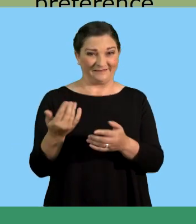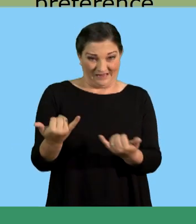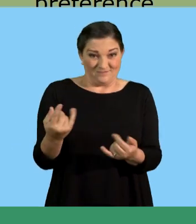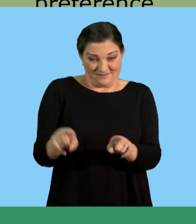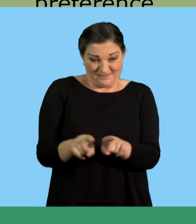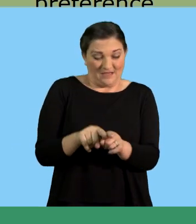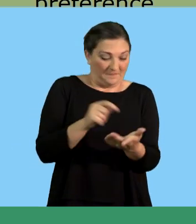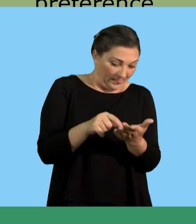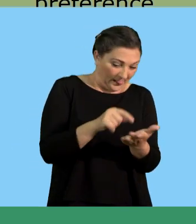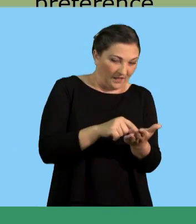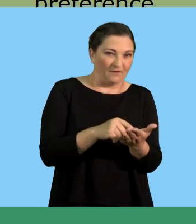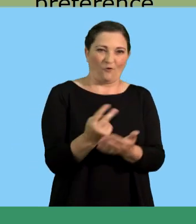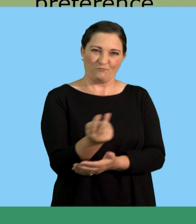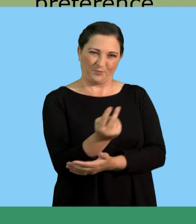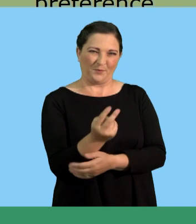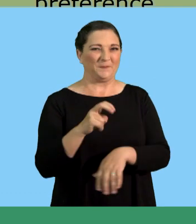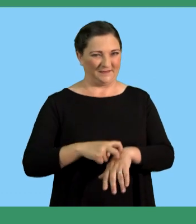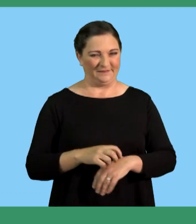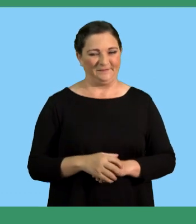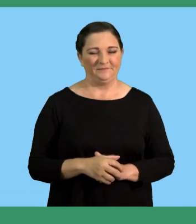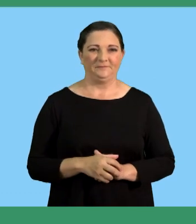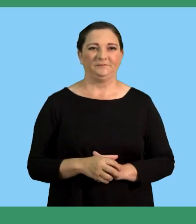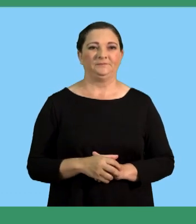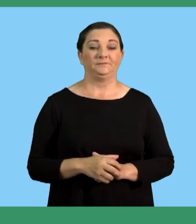your simple and compound interest. Then,